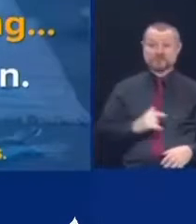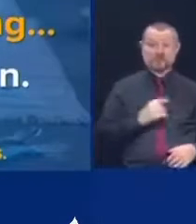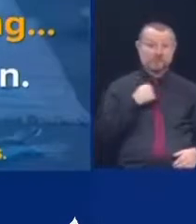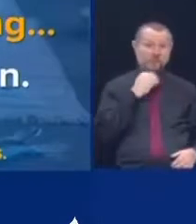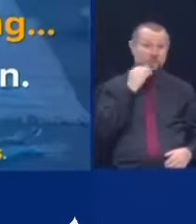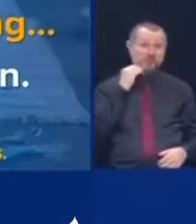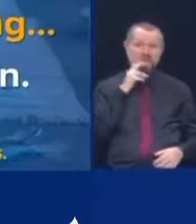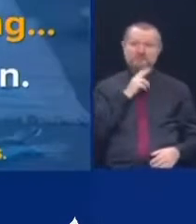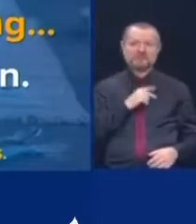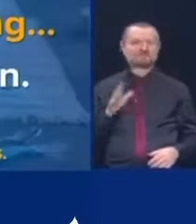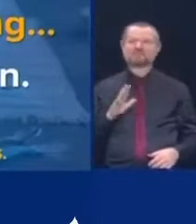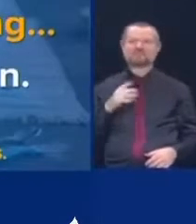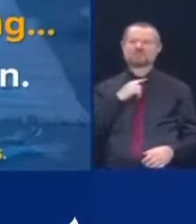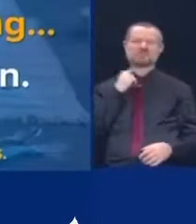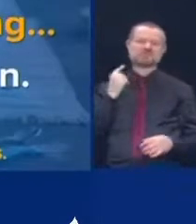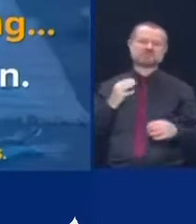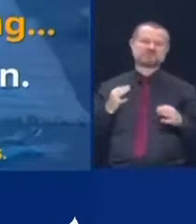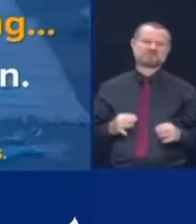Thanksgiving. She's in Chicago.